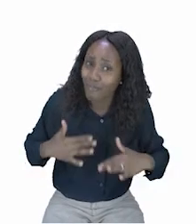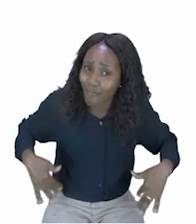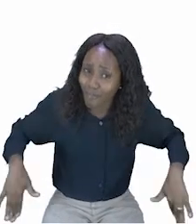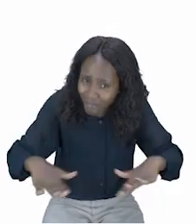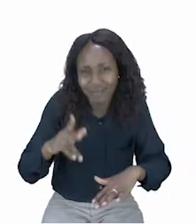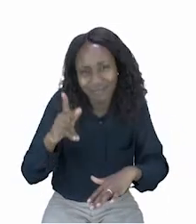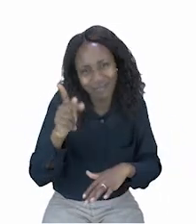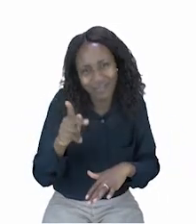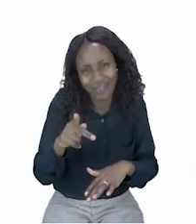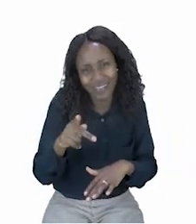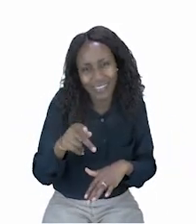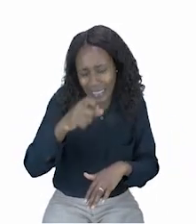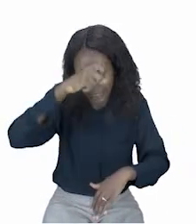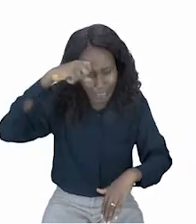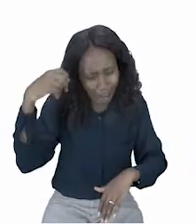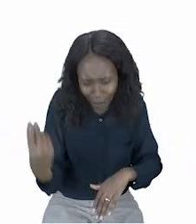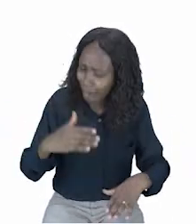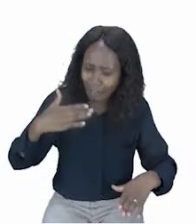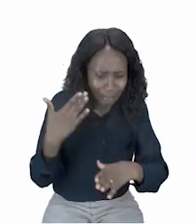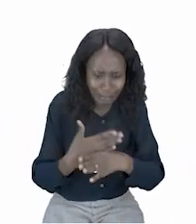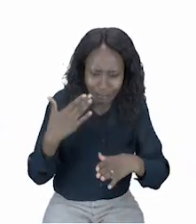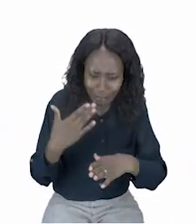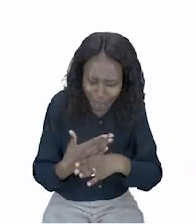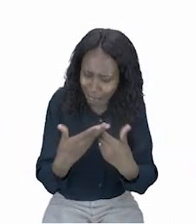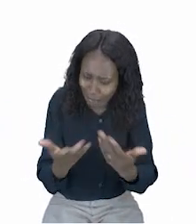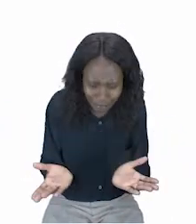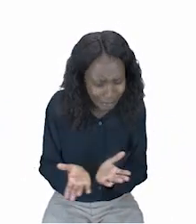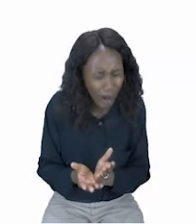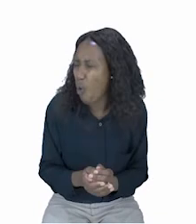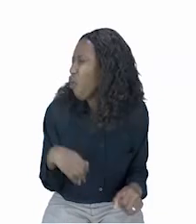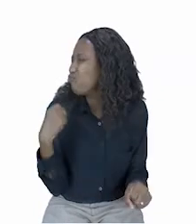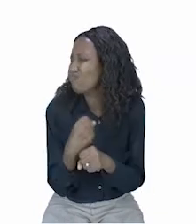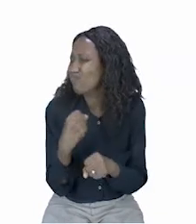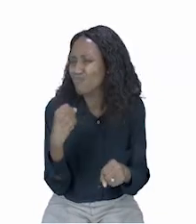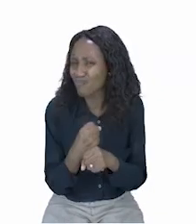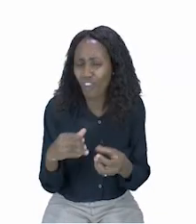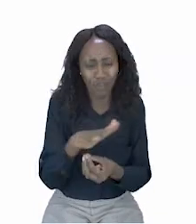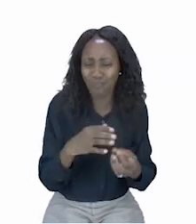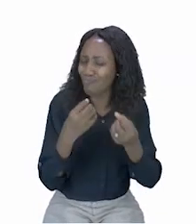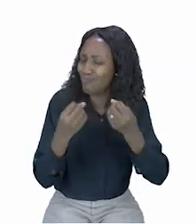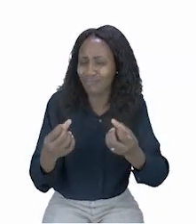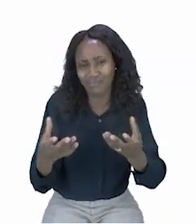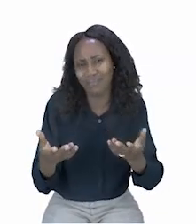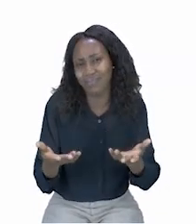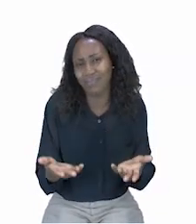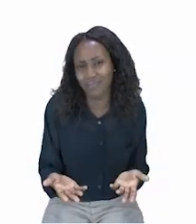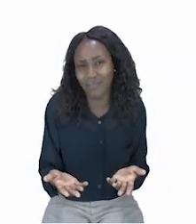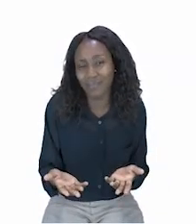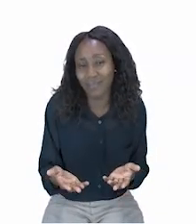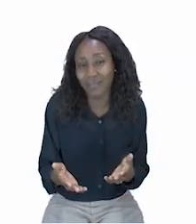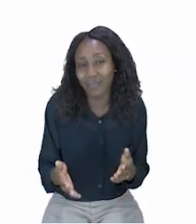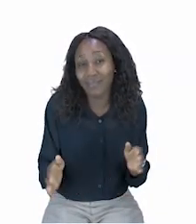is hard work washing the dishes for a whole family. In the